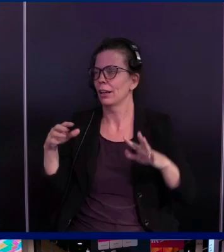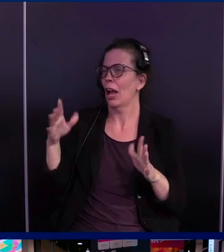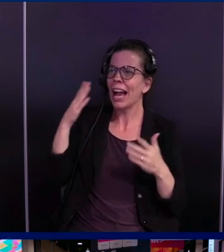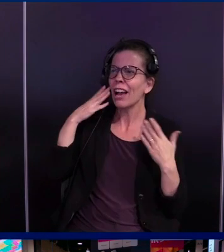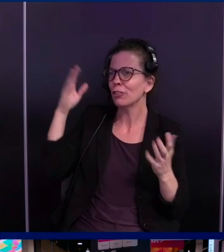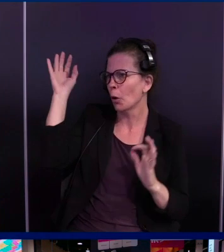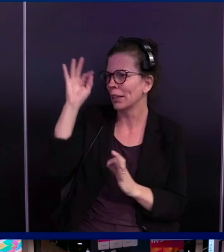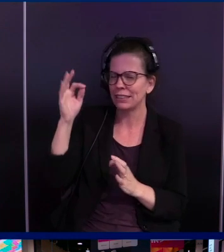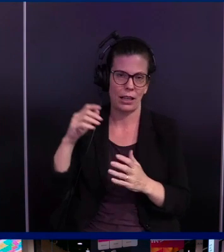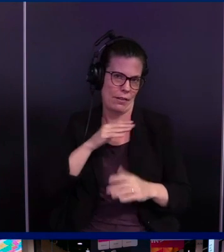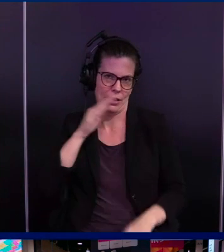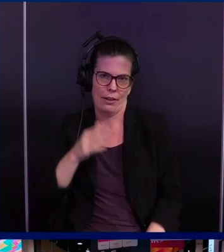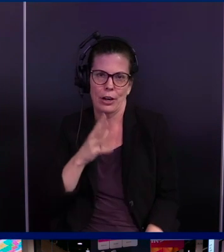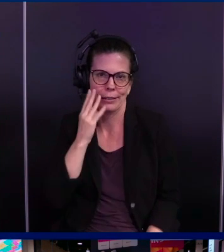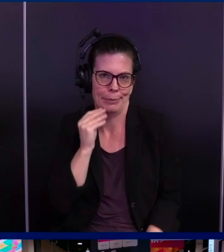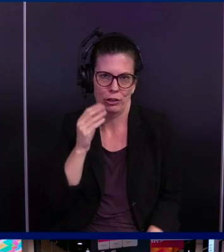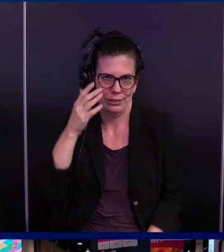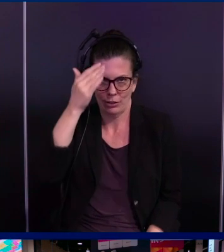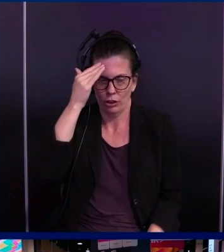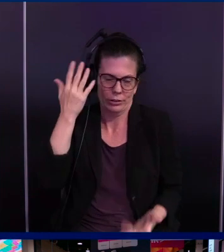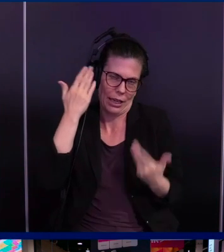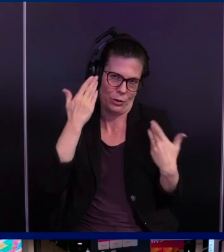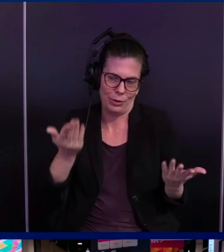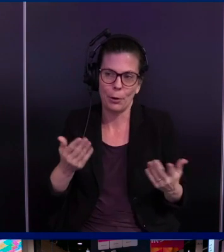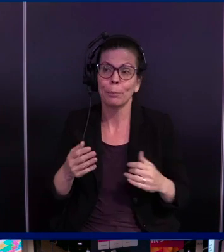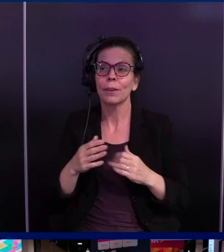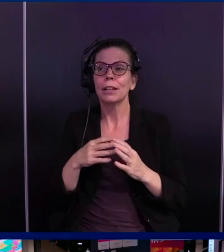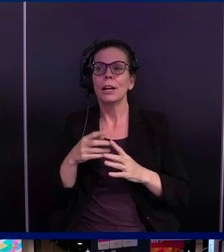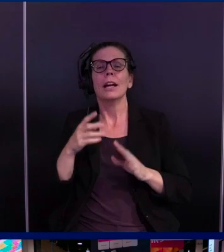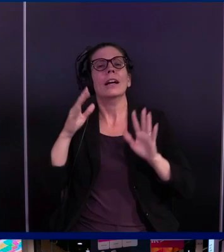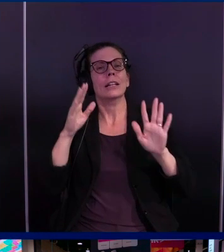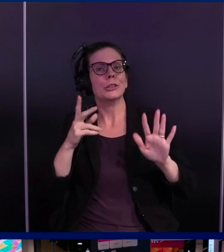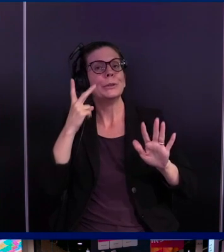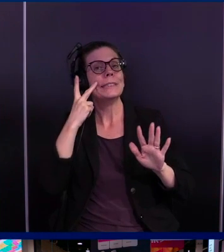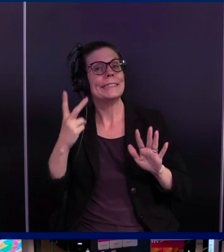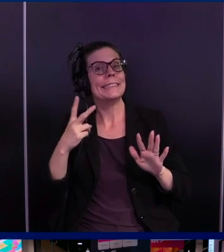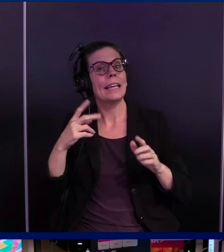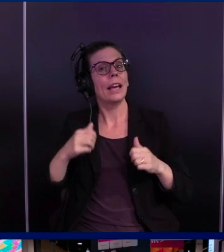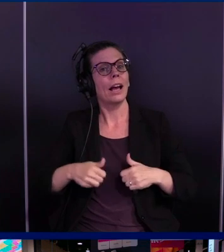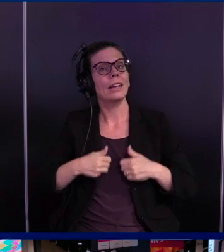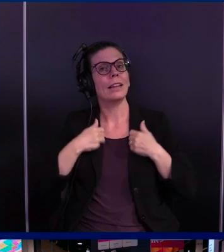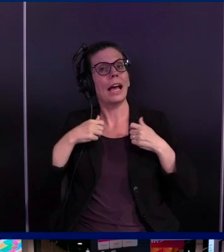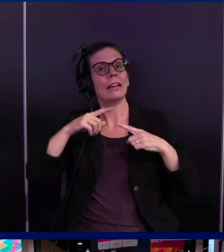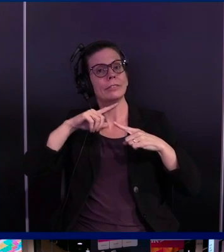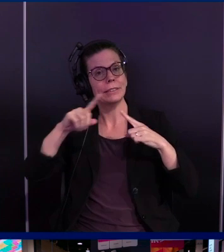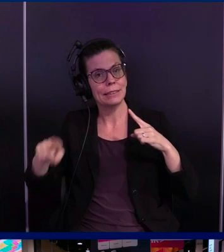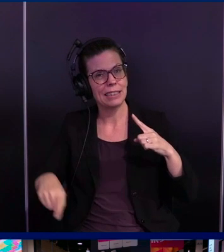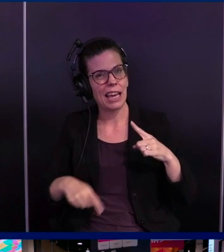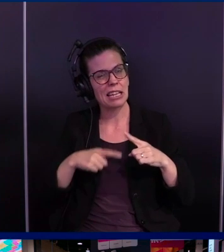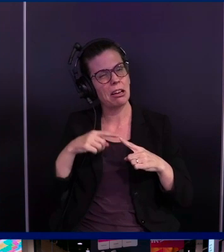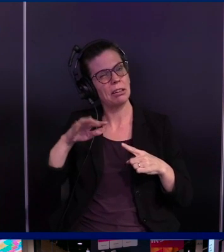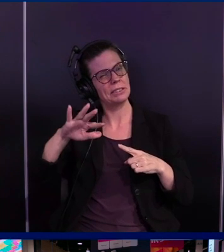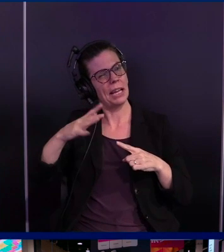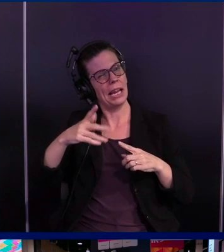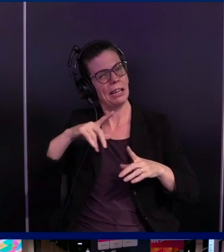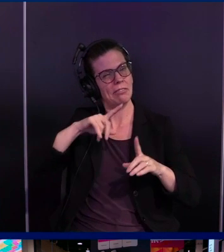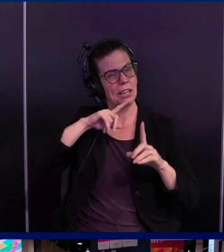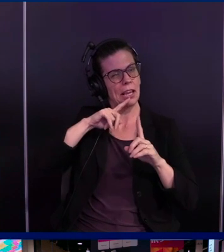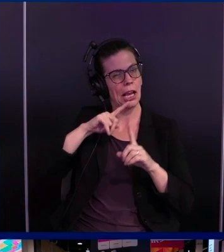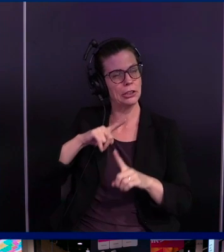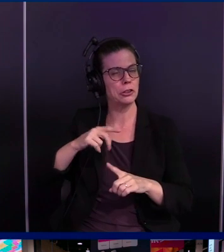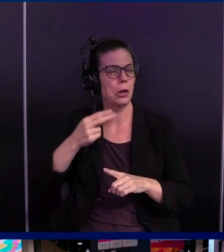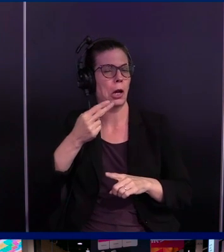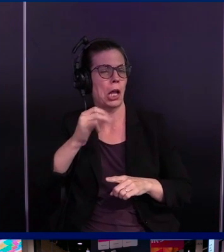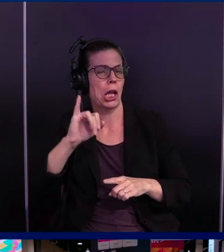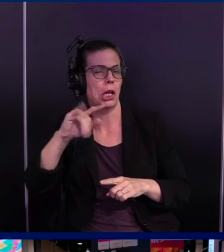I've never had any, so didn't have to worry about it. So here we can see that we have a life cycle, and that's kind of giving us an answer or a hint.